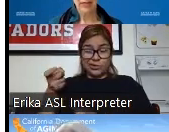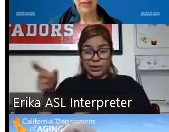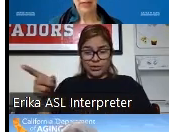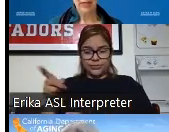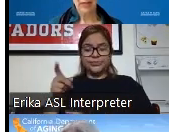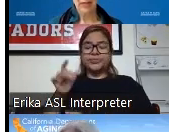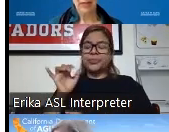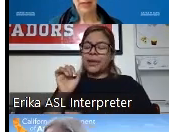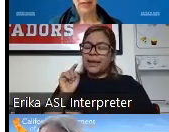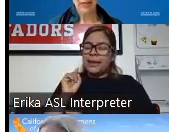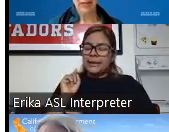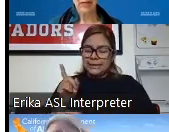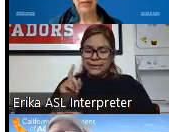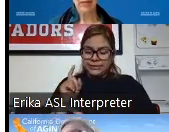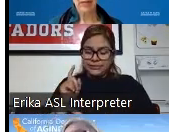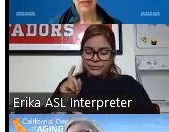the